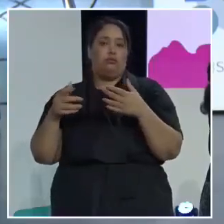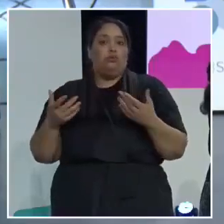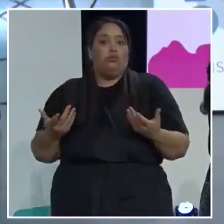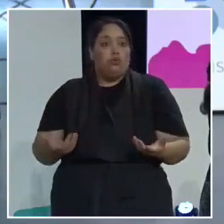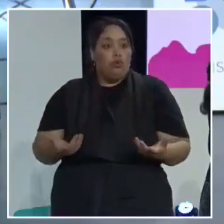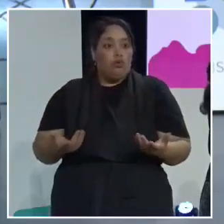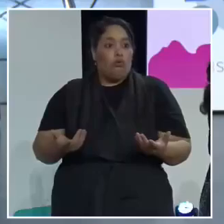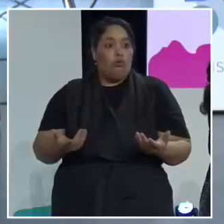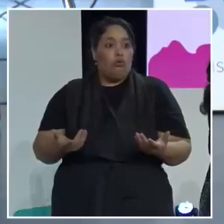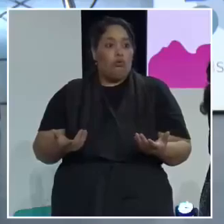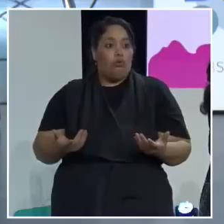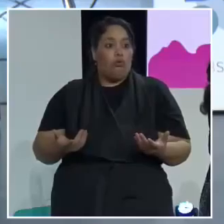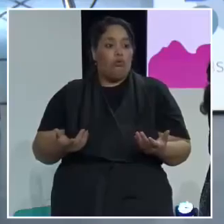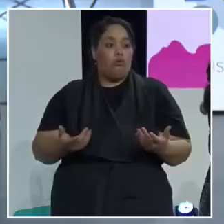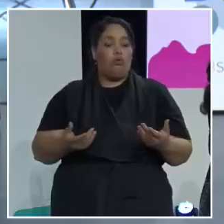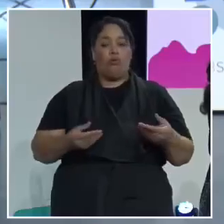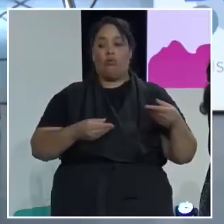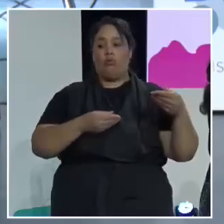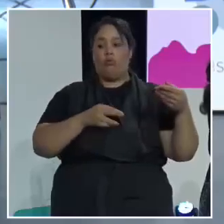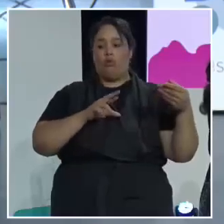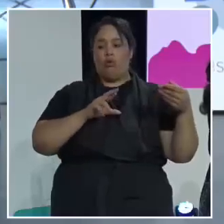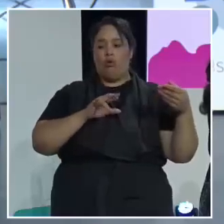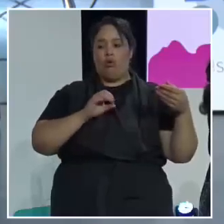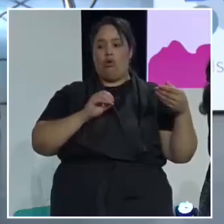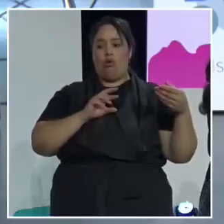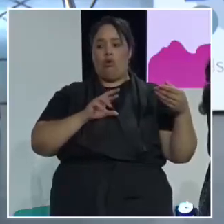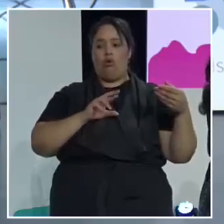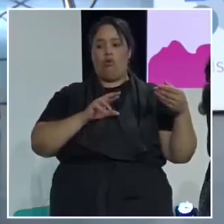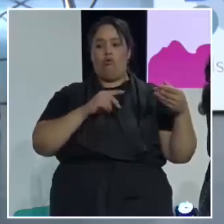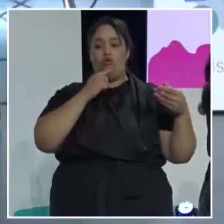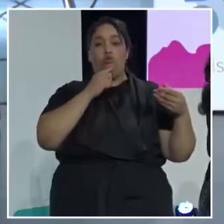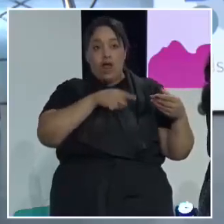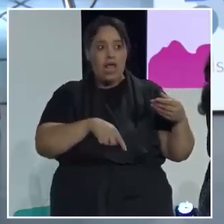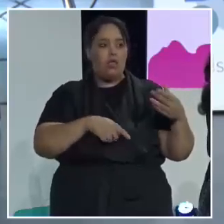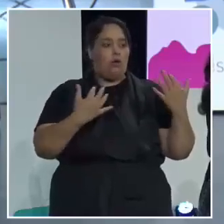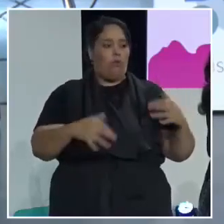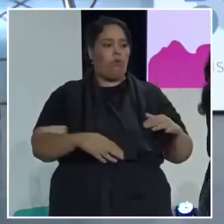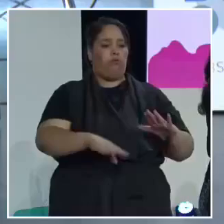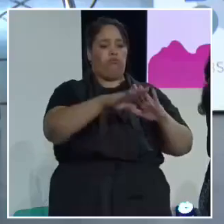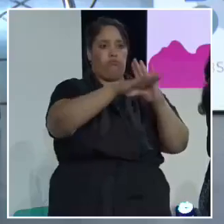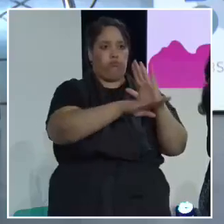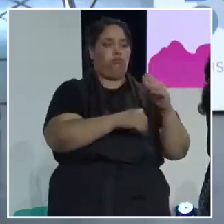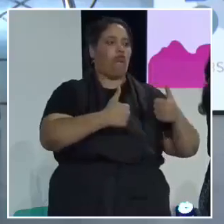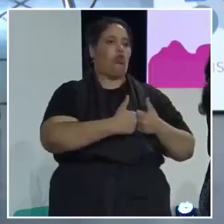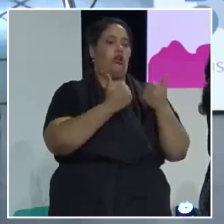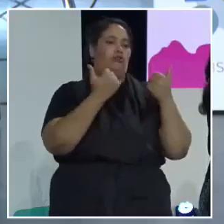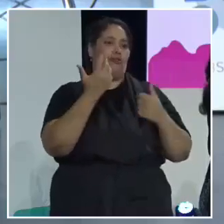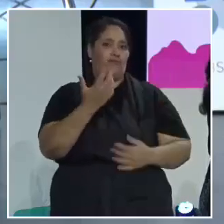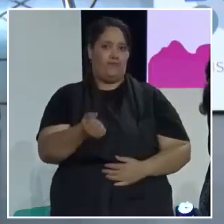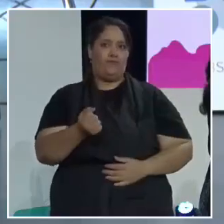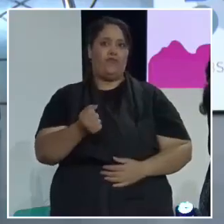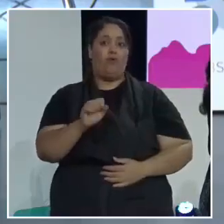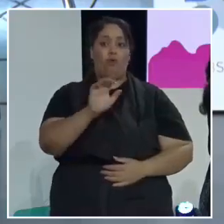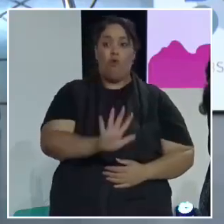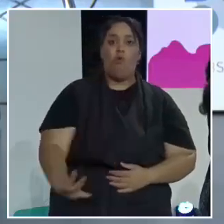see this is really a dominant challenges for the entire UN